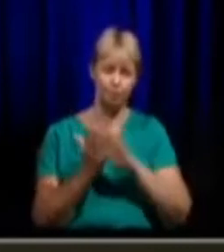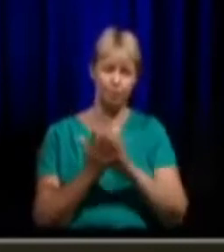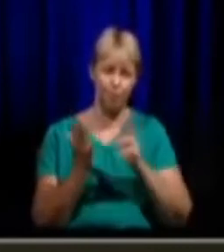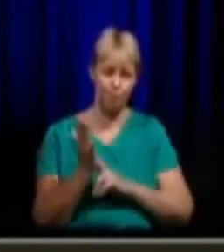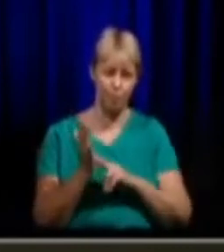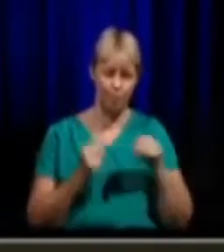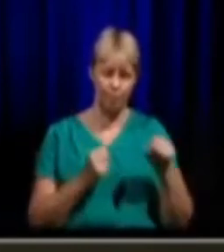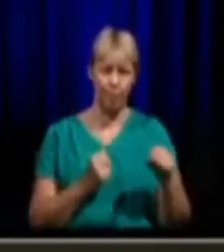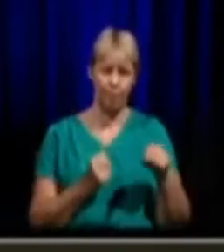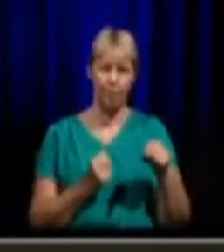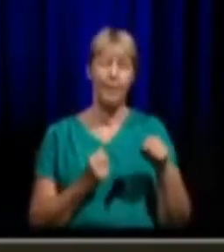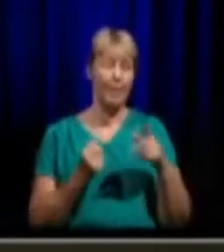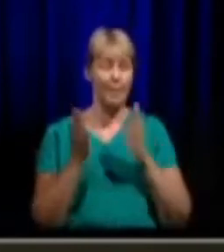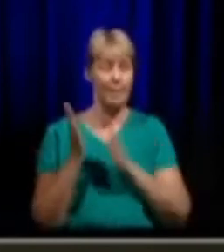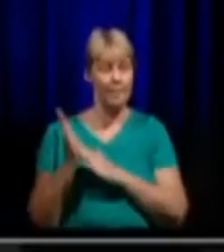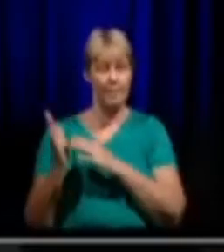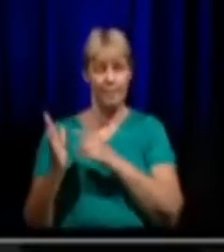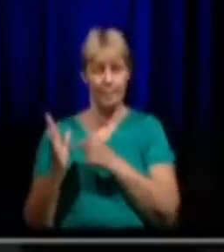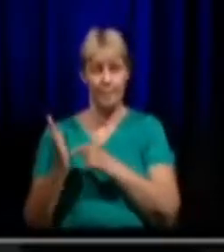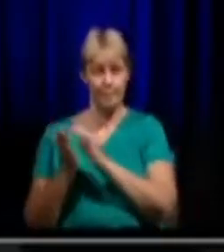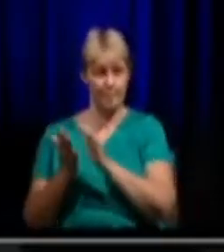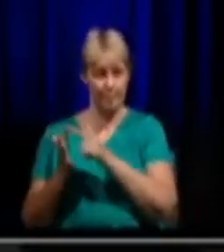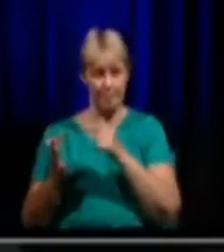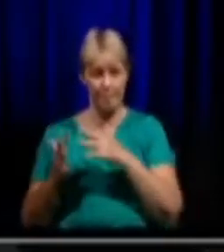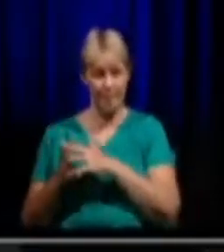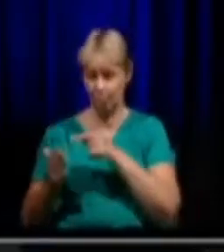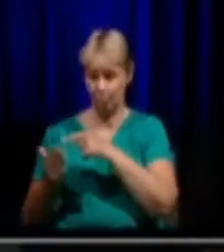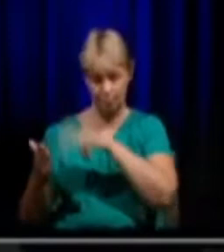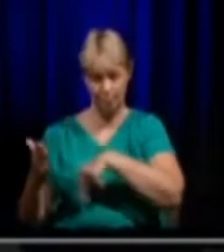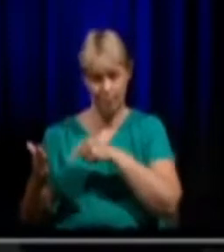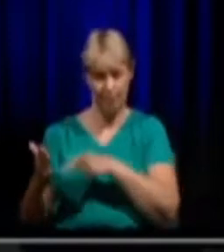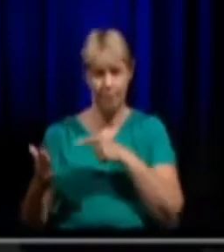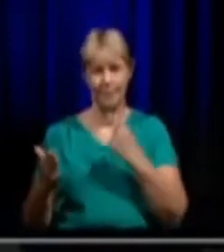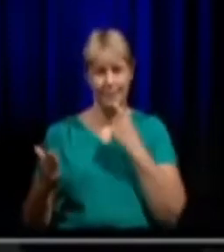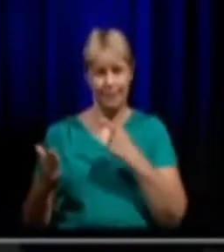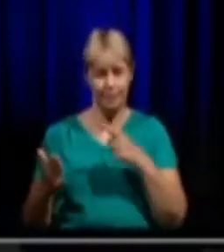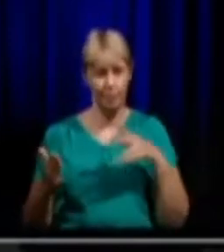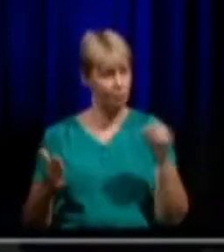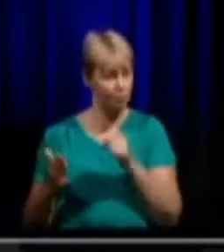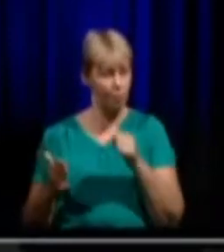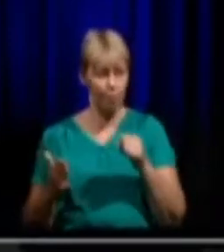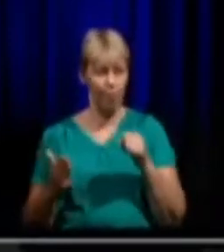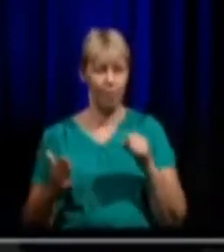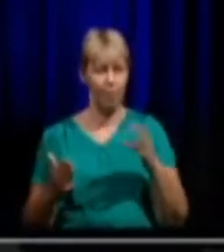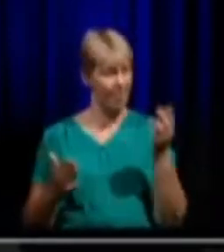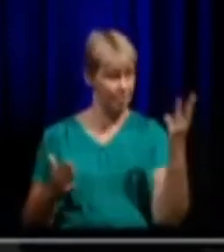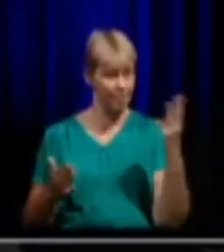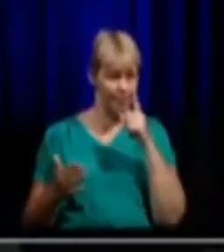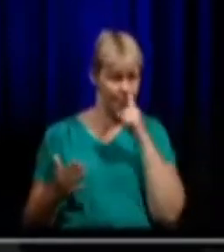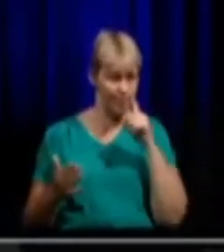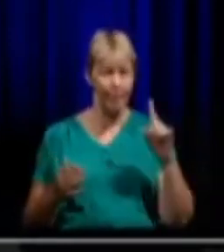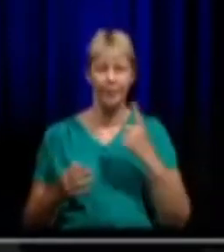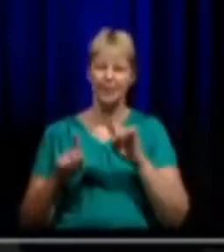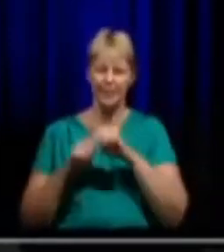just the gospel of Matthew, we see Jesus take these three disciples with him three separate times. He invited them into the room